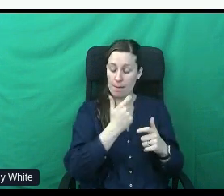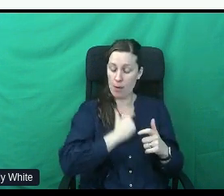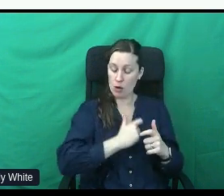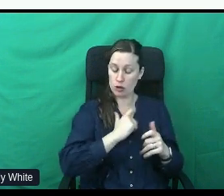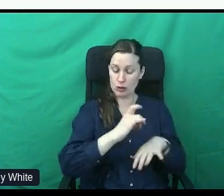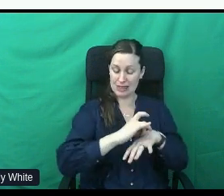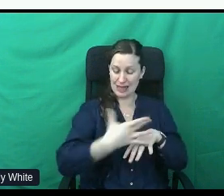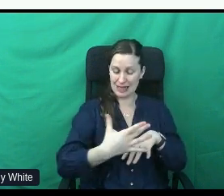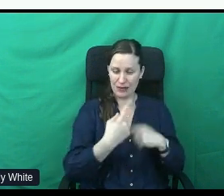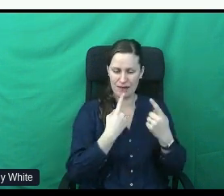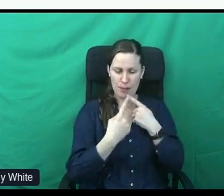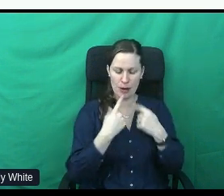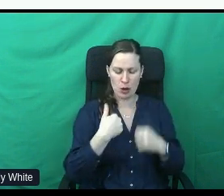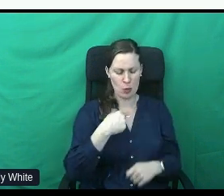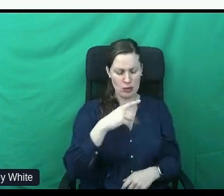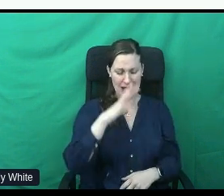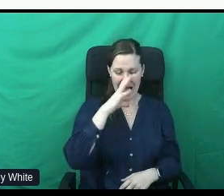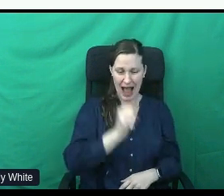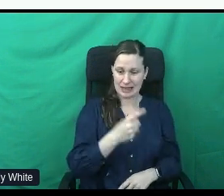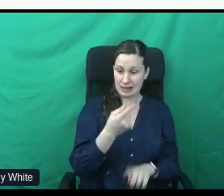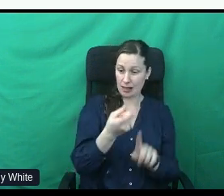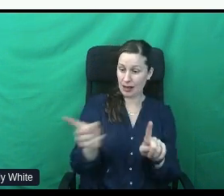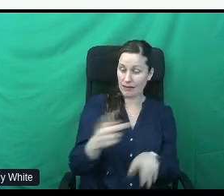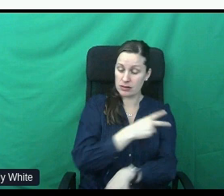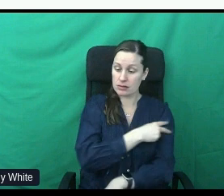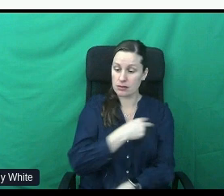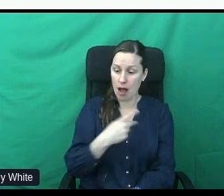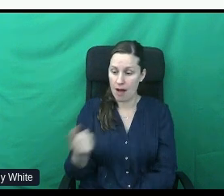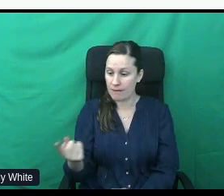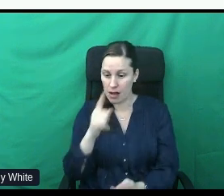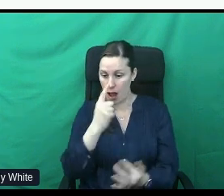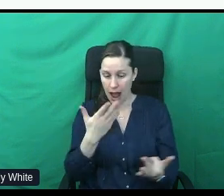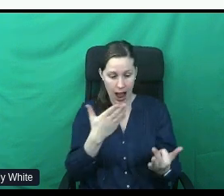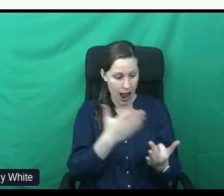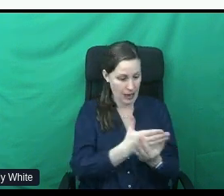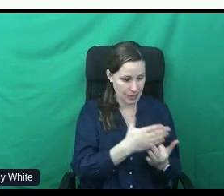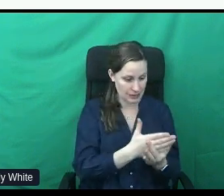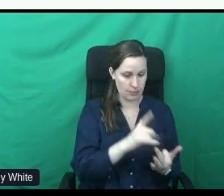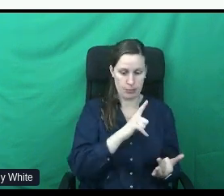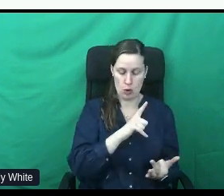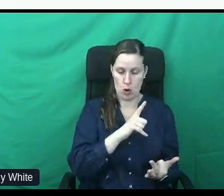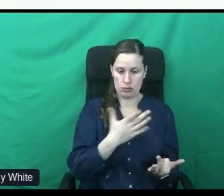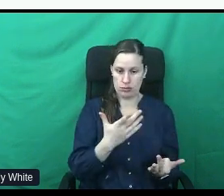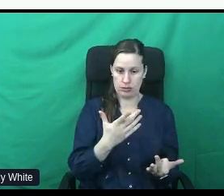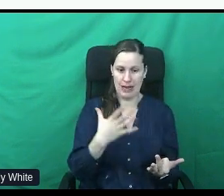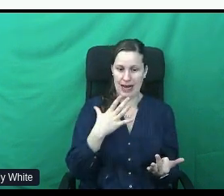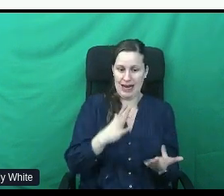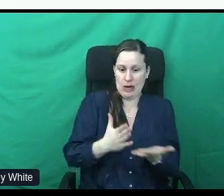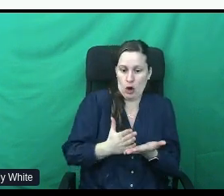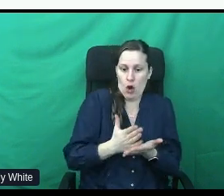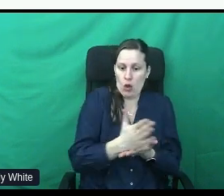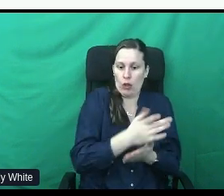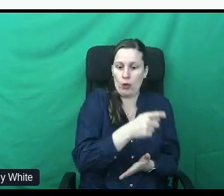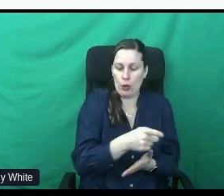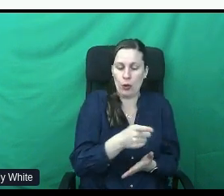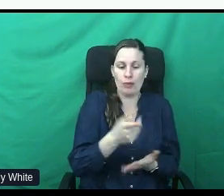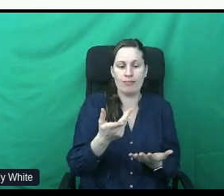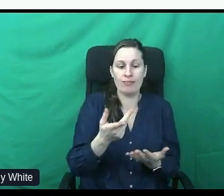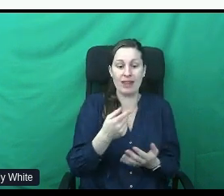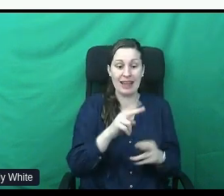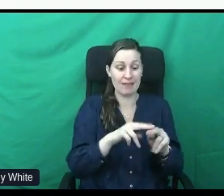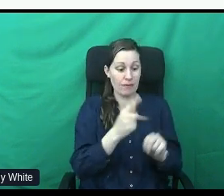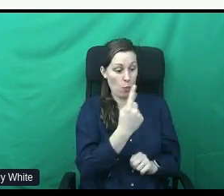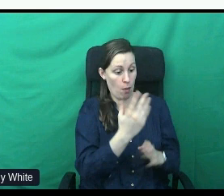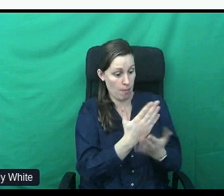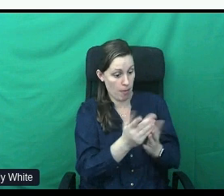hated the thought of any member of staff needing to share personal information with their manager or peers just to get through a journey if it turned out that even one part